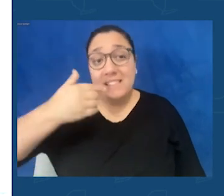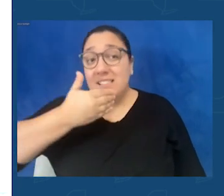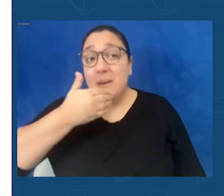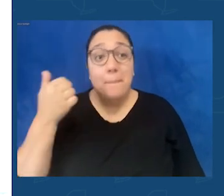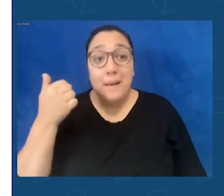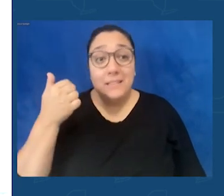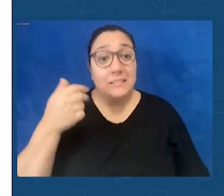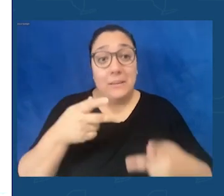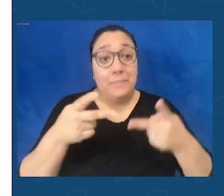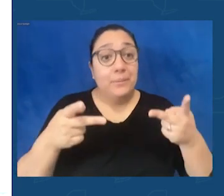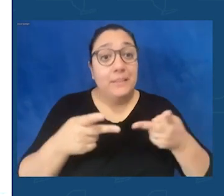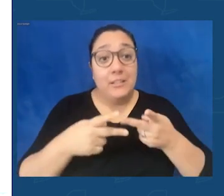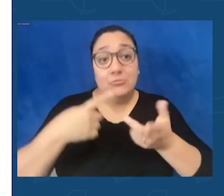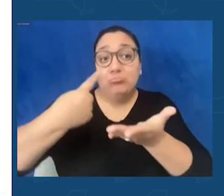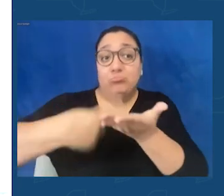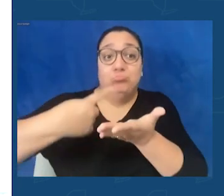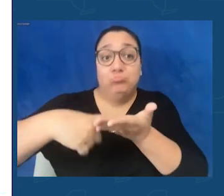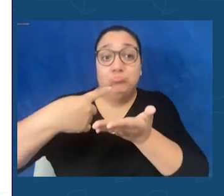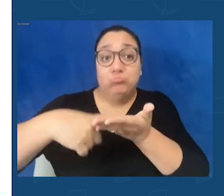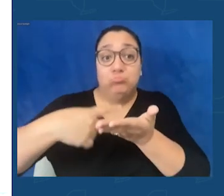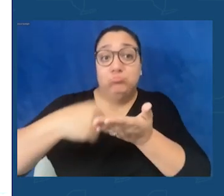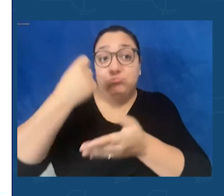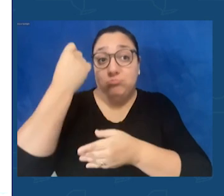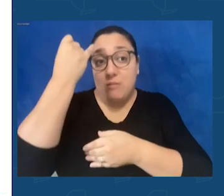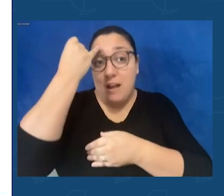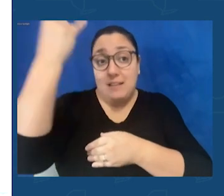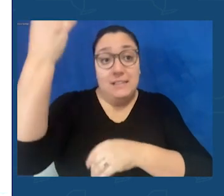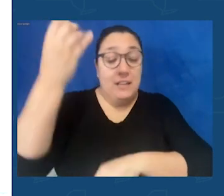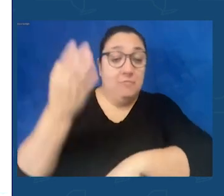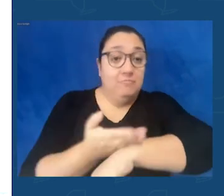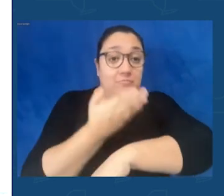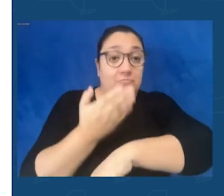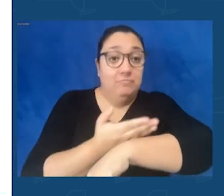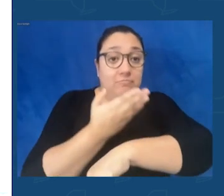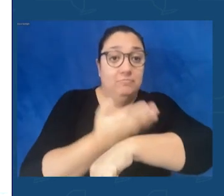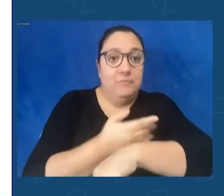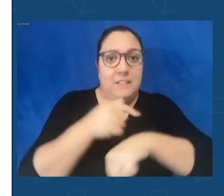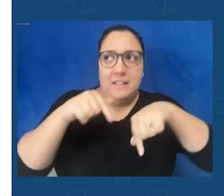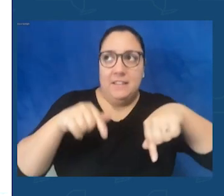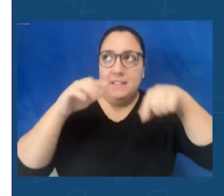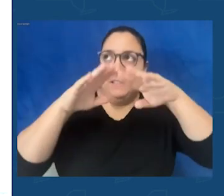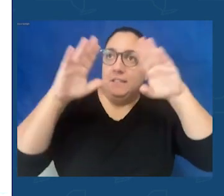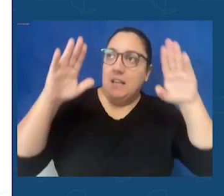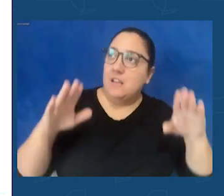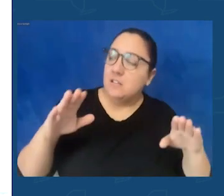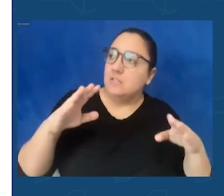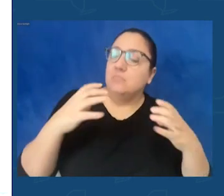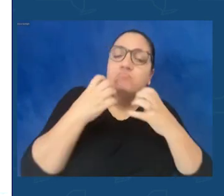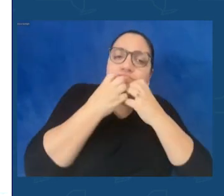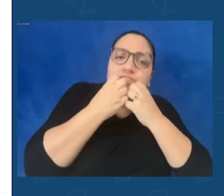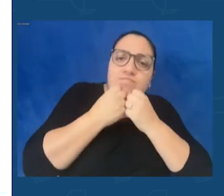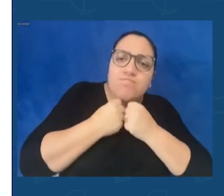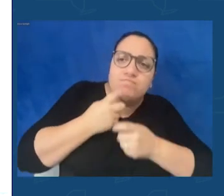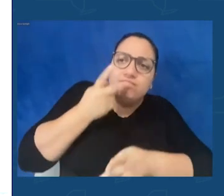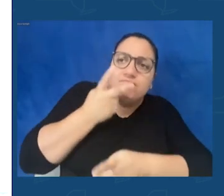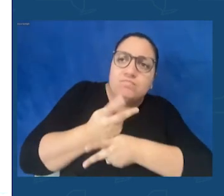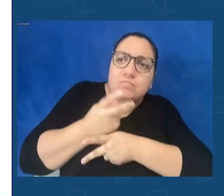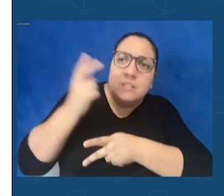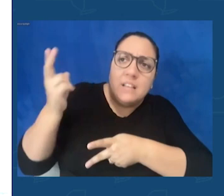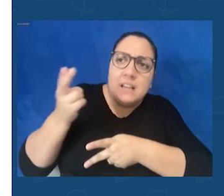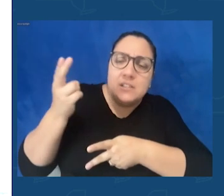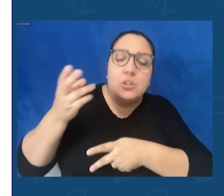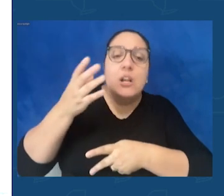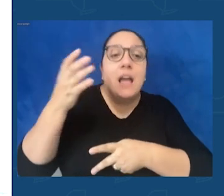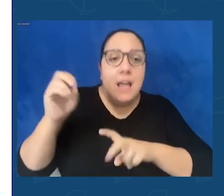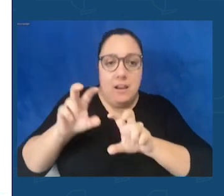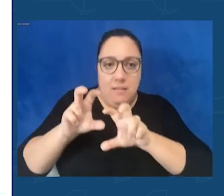discuss revitalization. The carriage house itself is a wonderful story of preserving history while investing in the future.